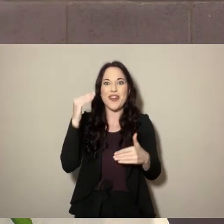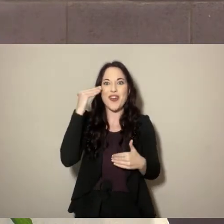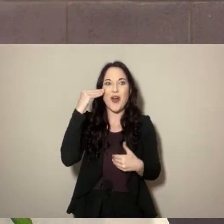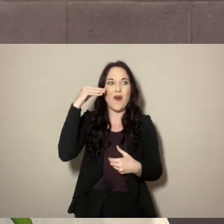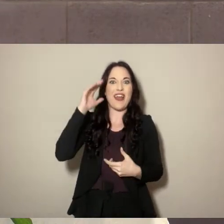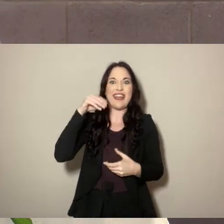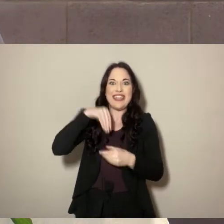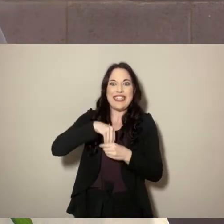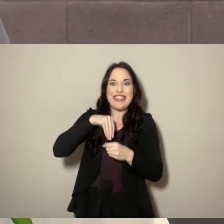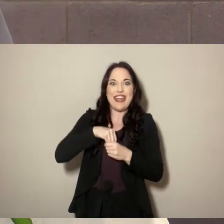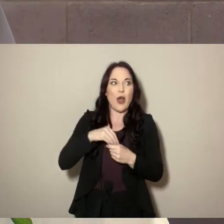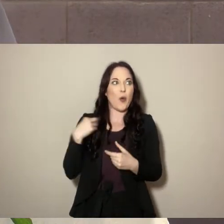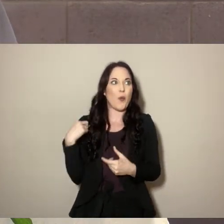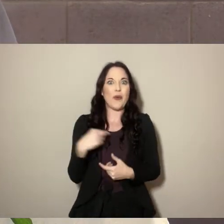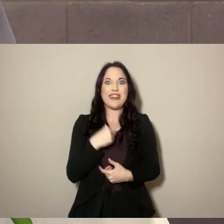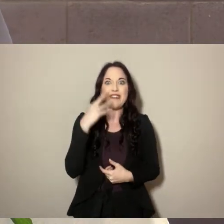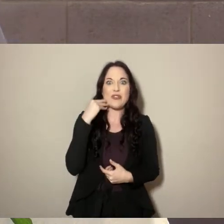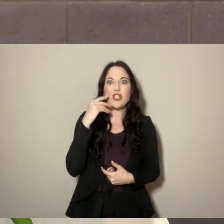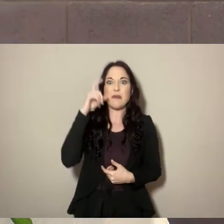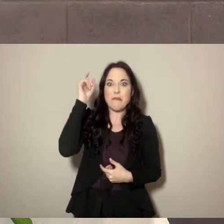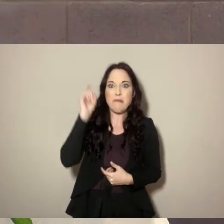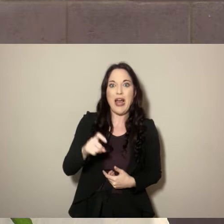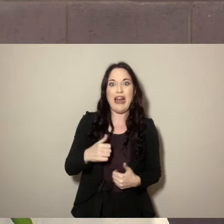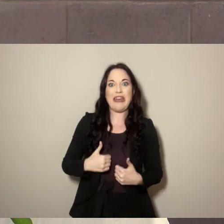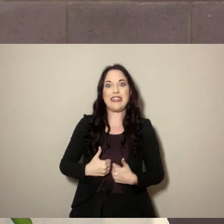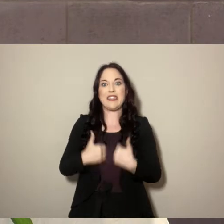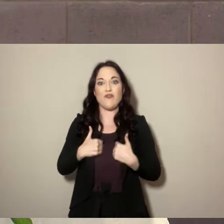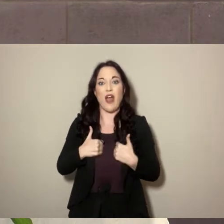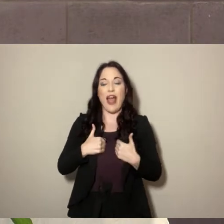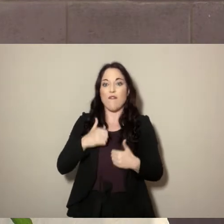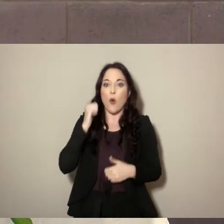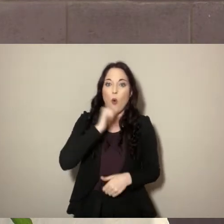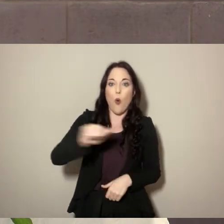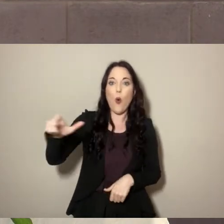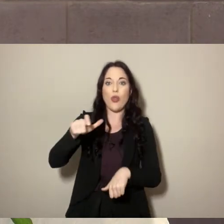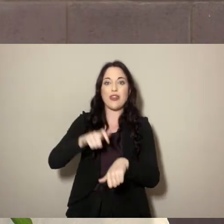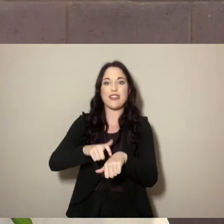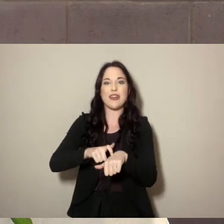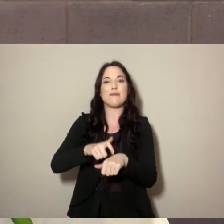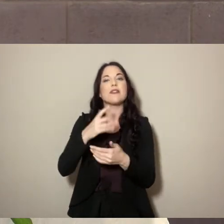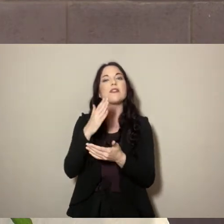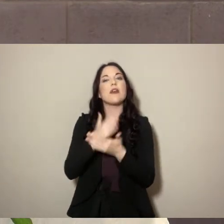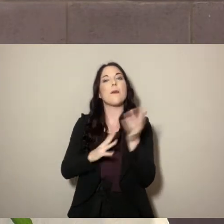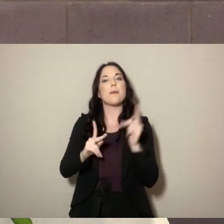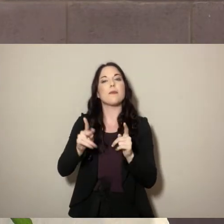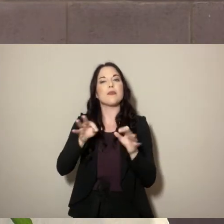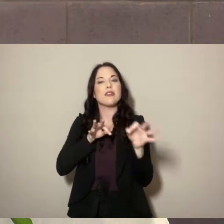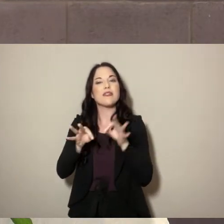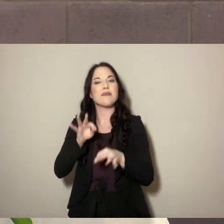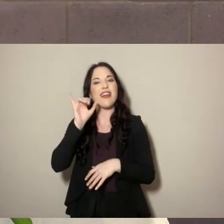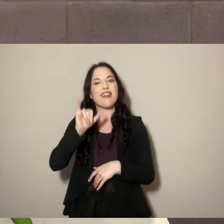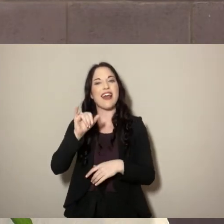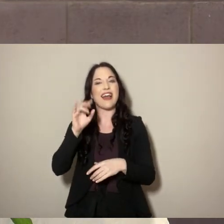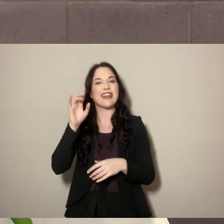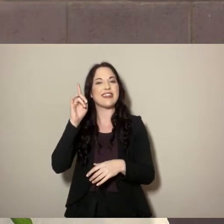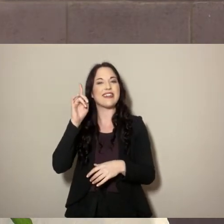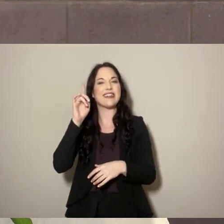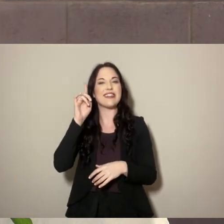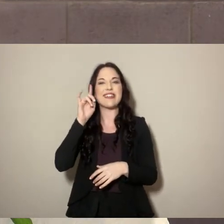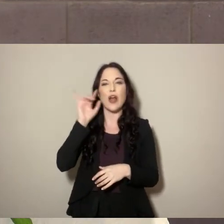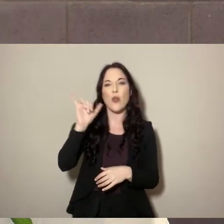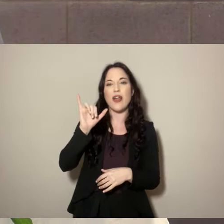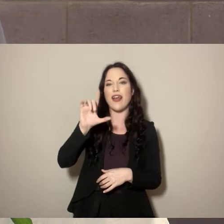of the time. Some folks call it lizard brain. Lizards need a brain that makes them